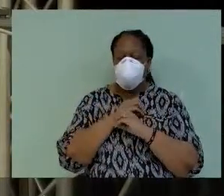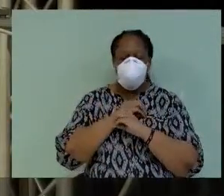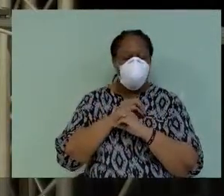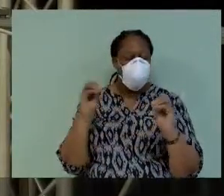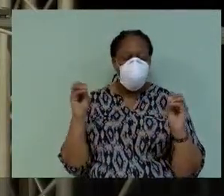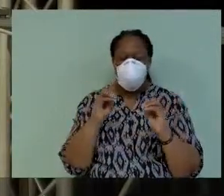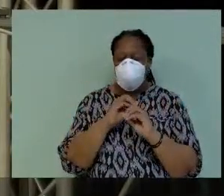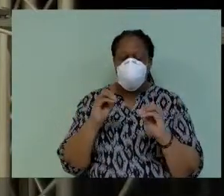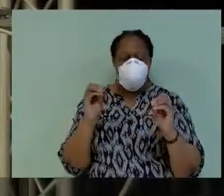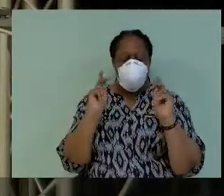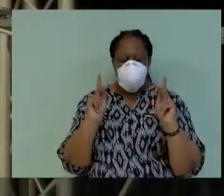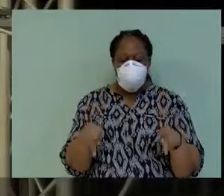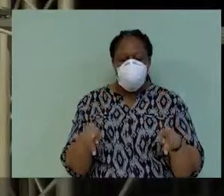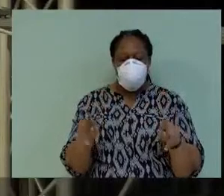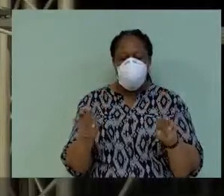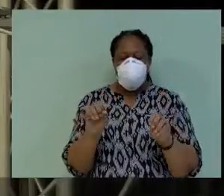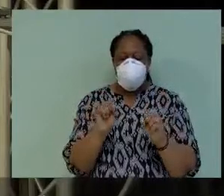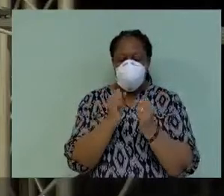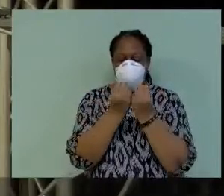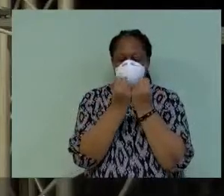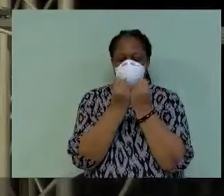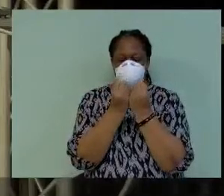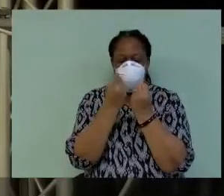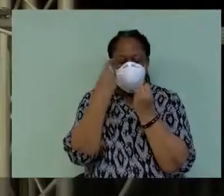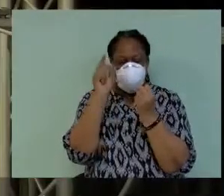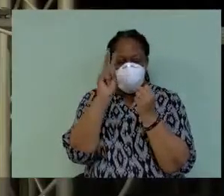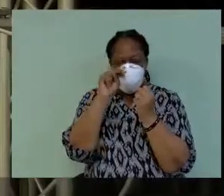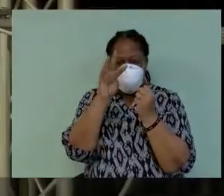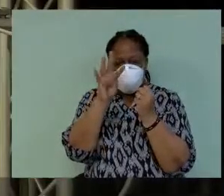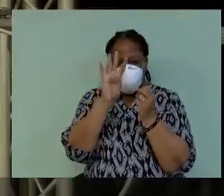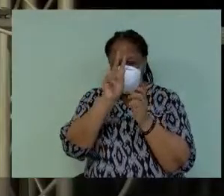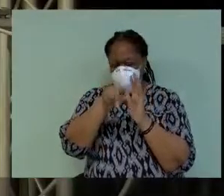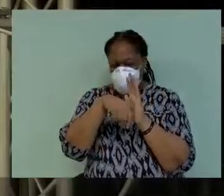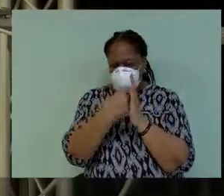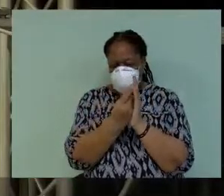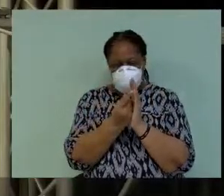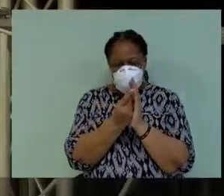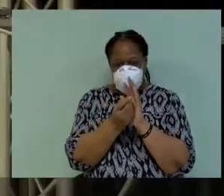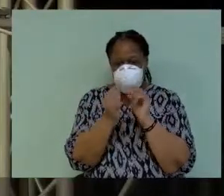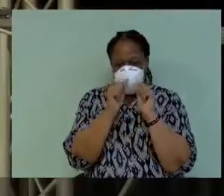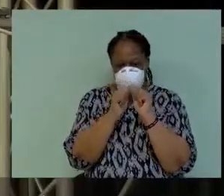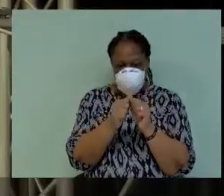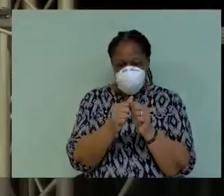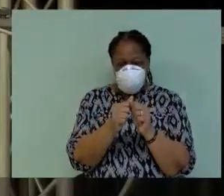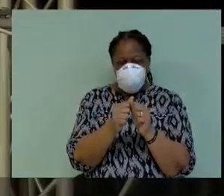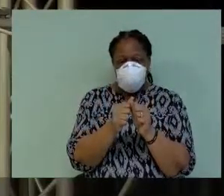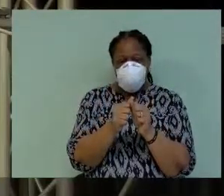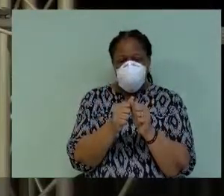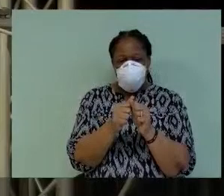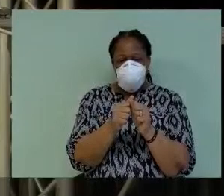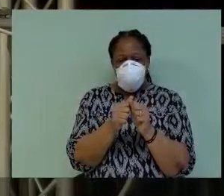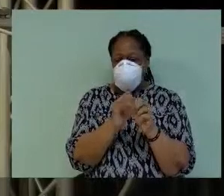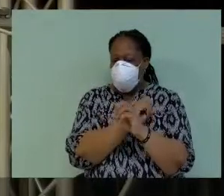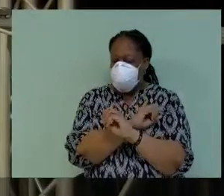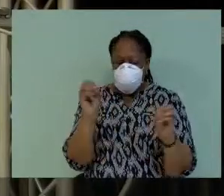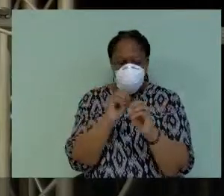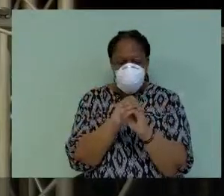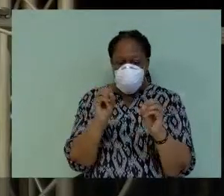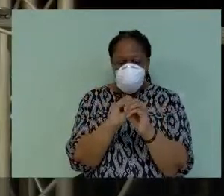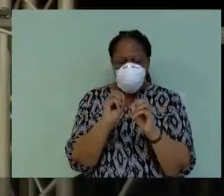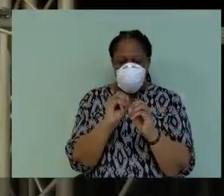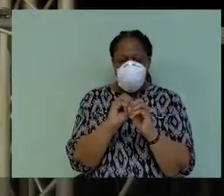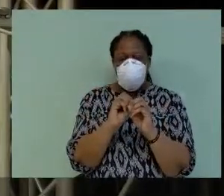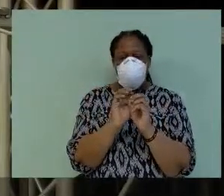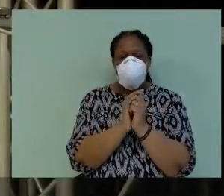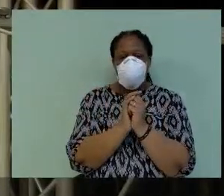any arrests to report. So for the last 24 hours, the number of arrests made by the police is